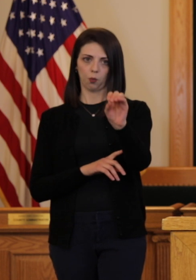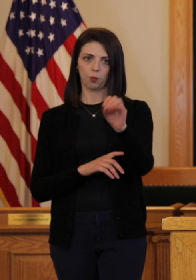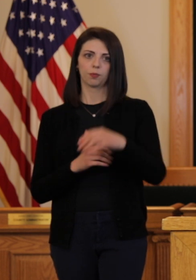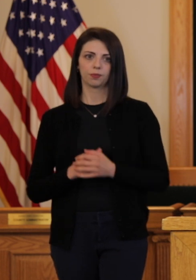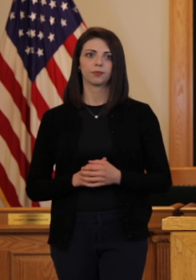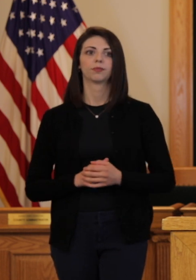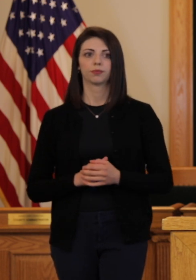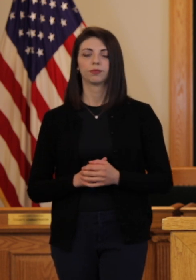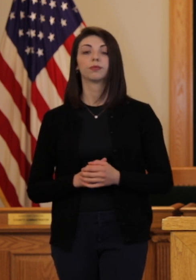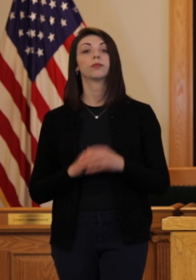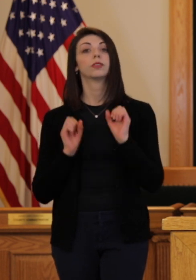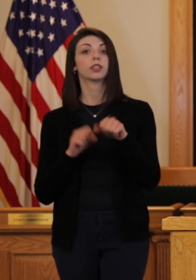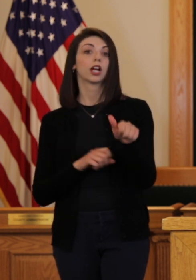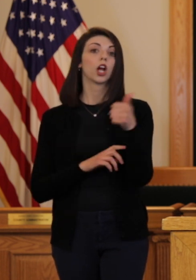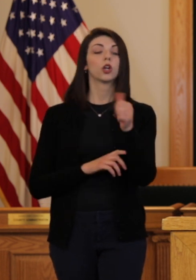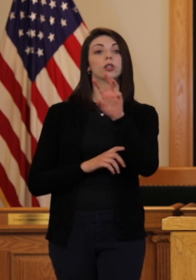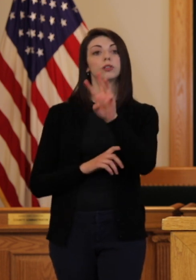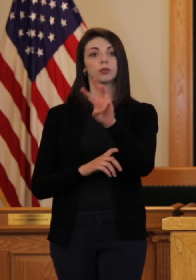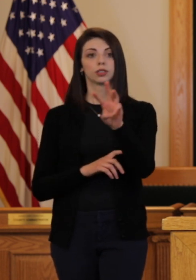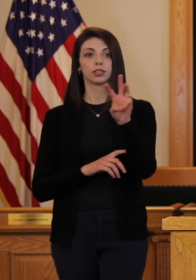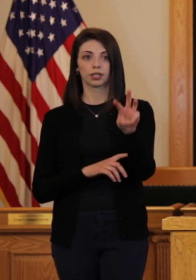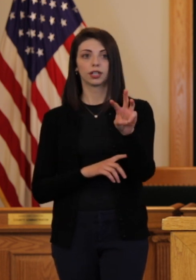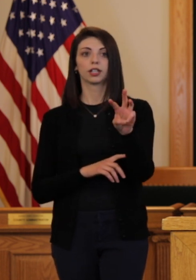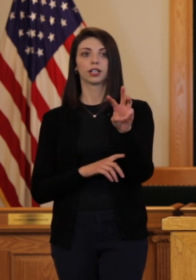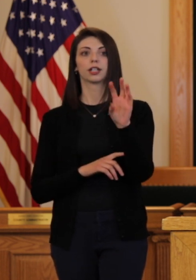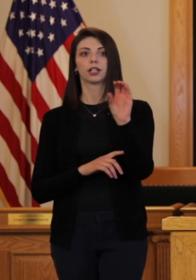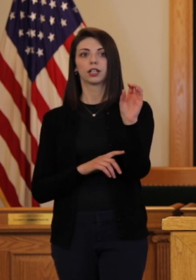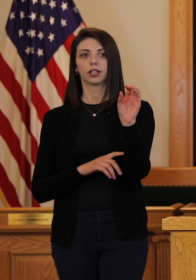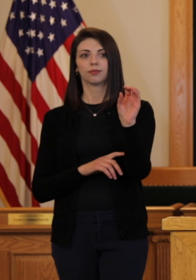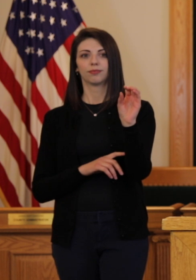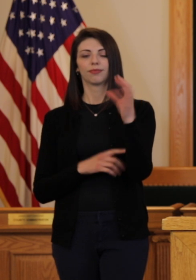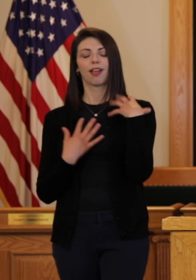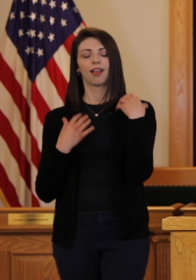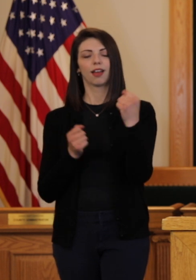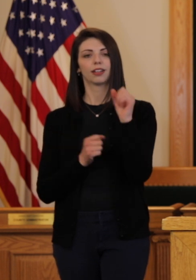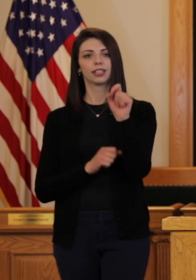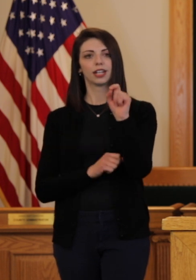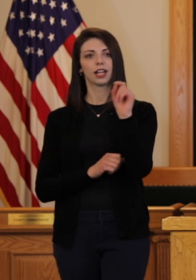315-349-3330. Visit the Health Department's COVID-19 webpage at